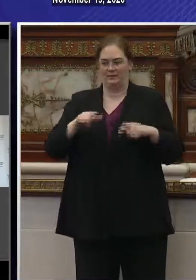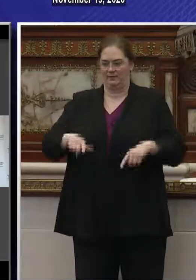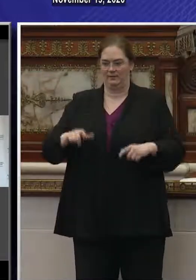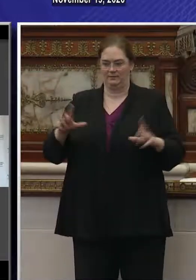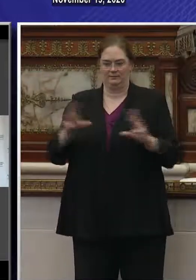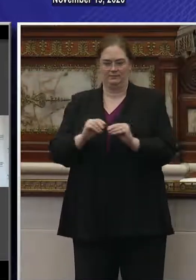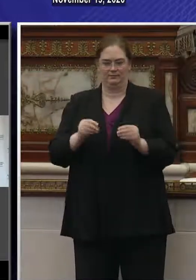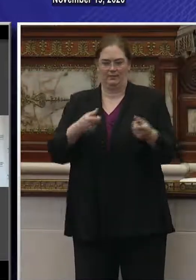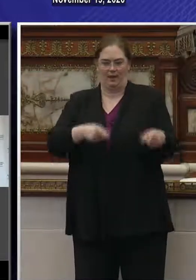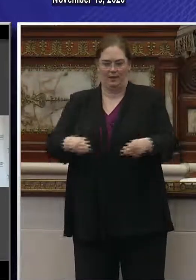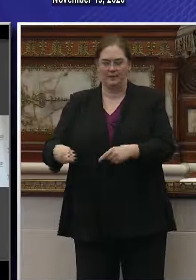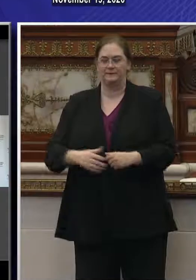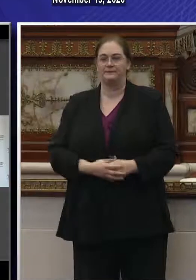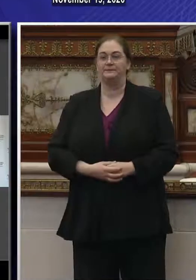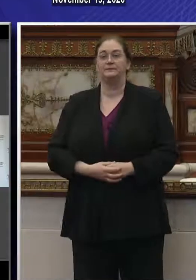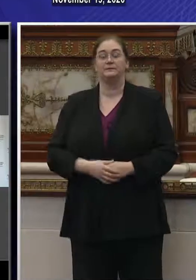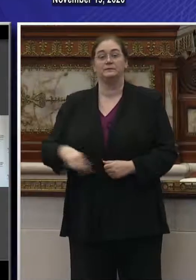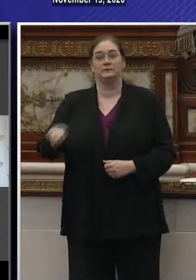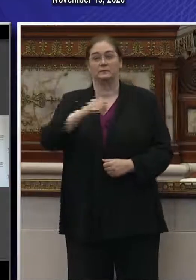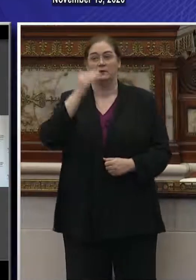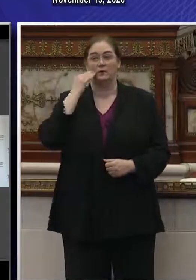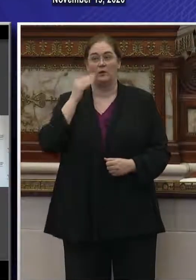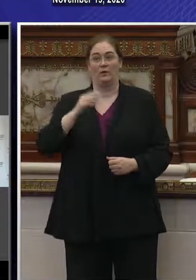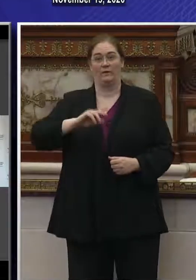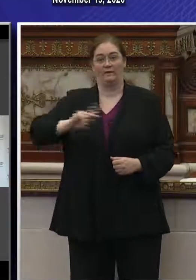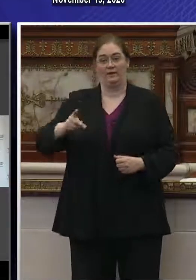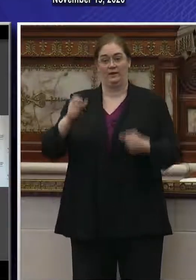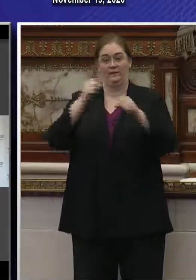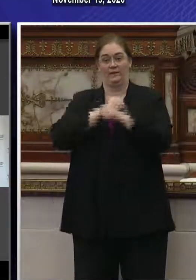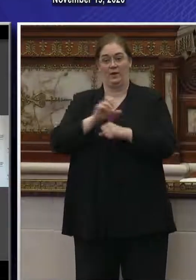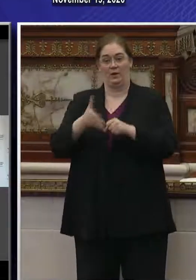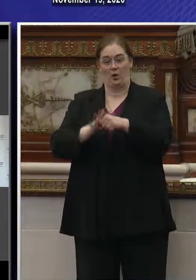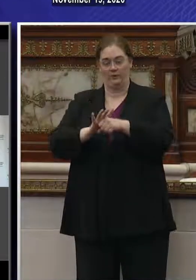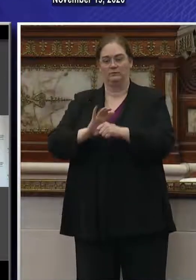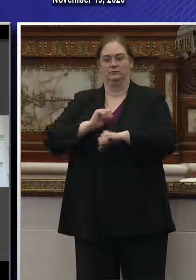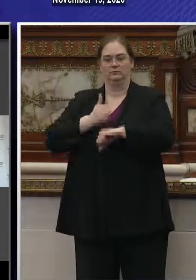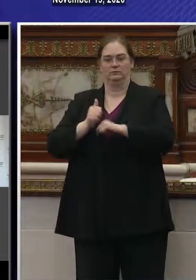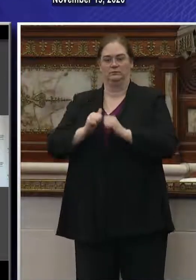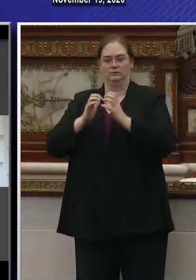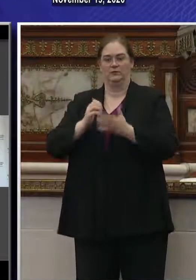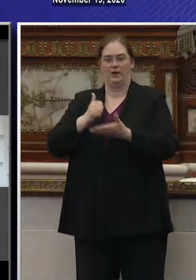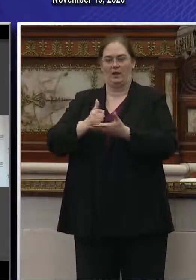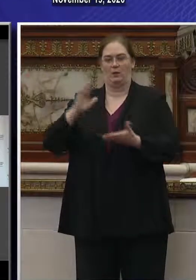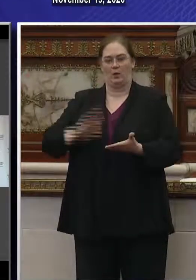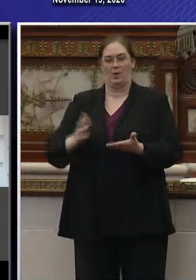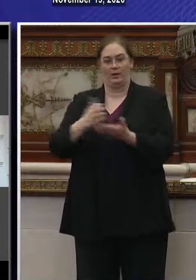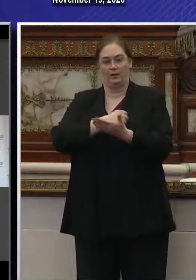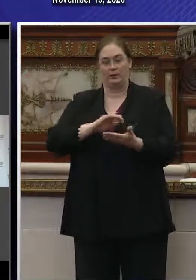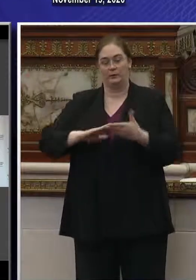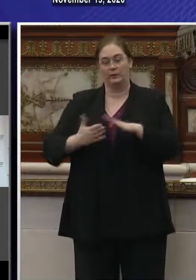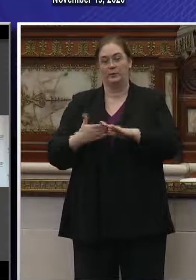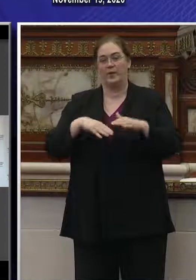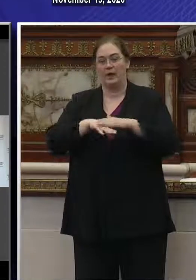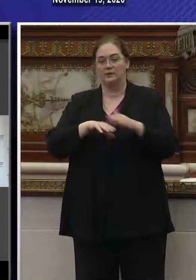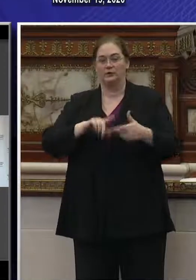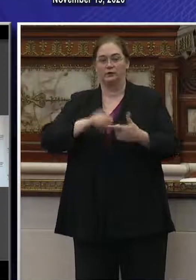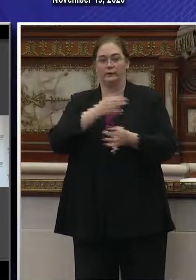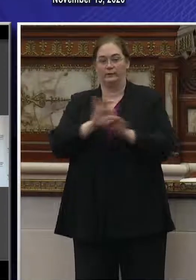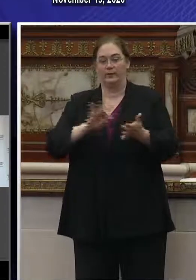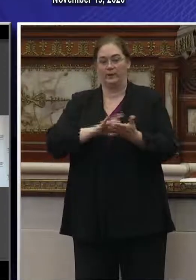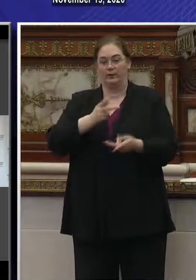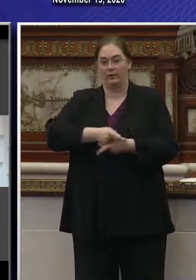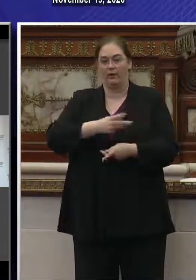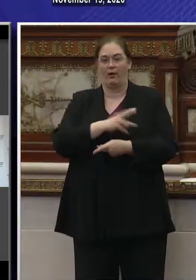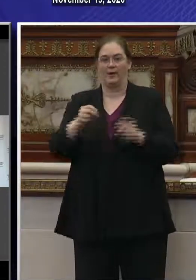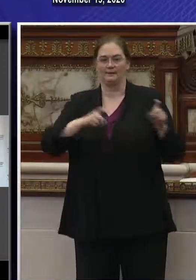happen. As some of you guys know, Philly Fighting COVID was created to help low-income communities with access to free medical care